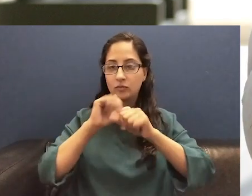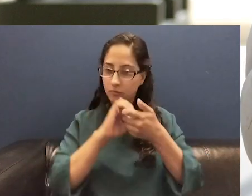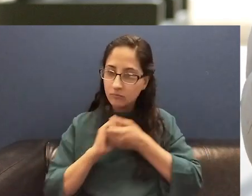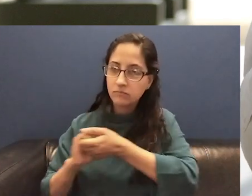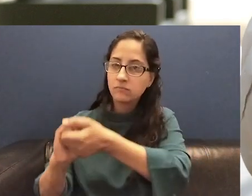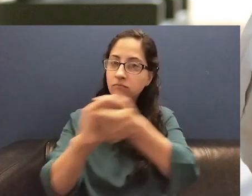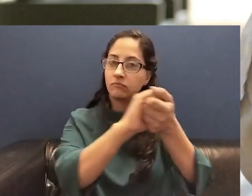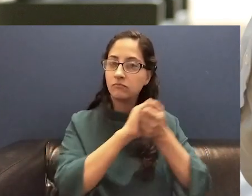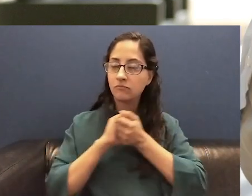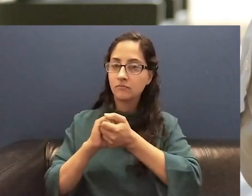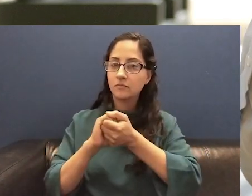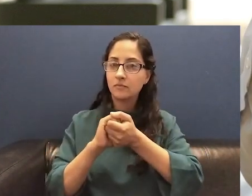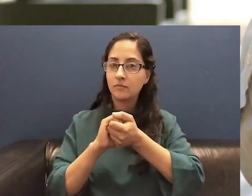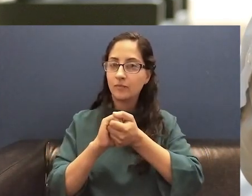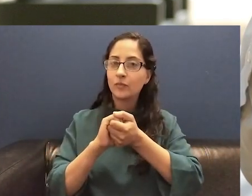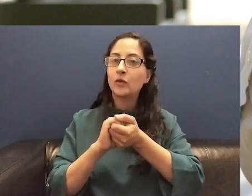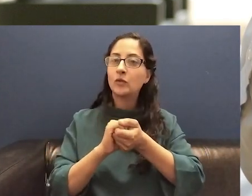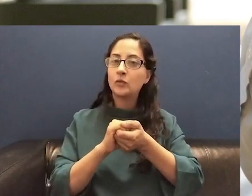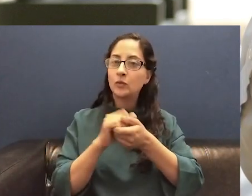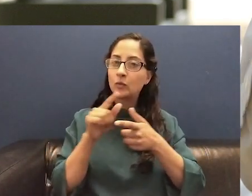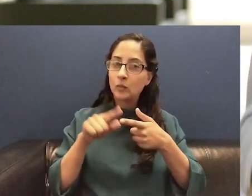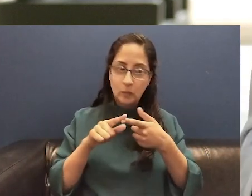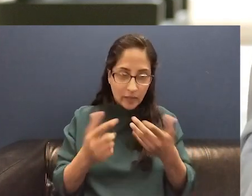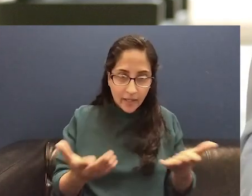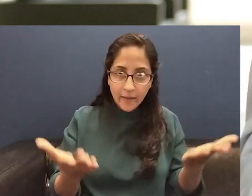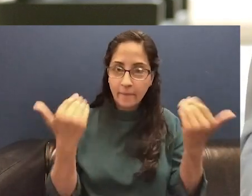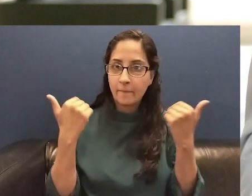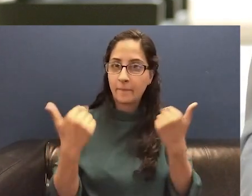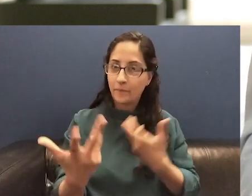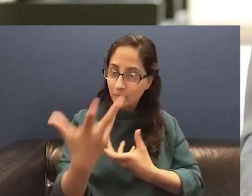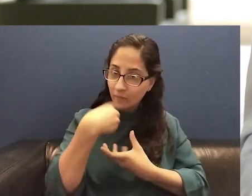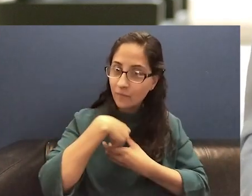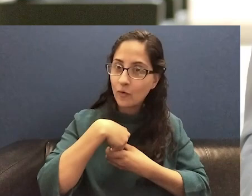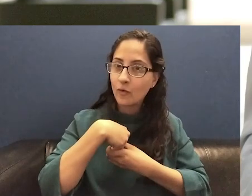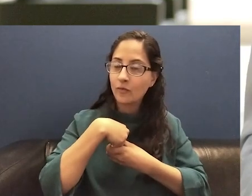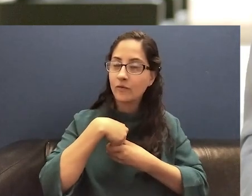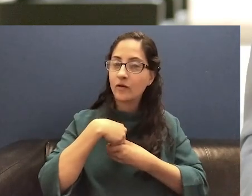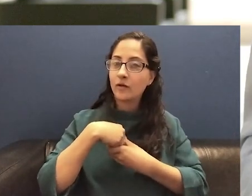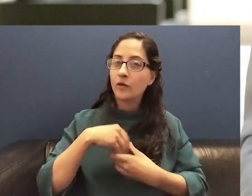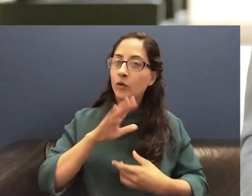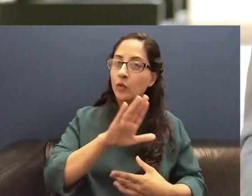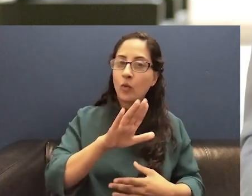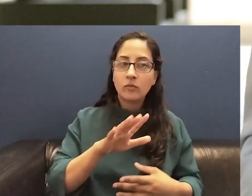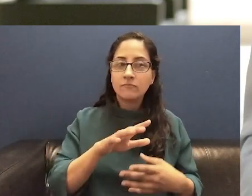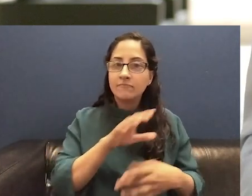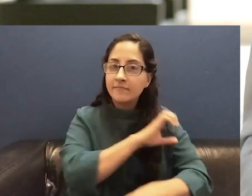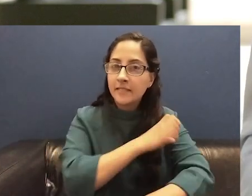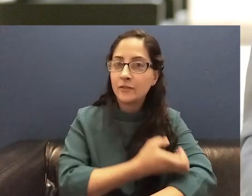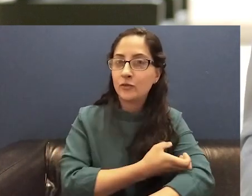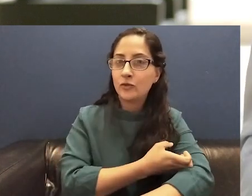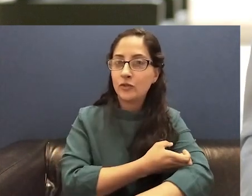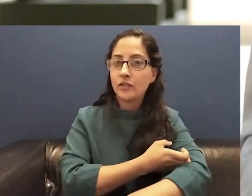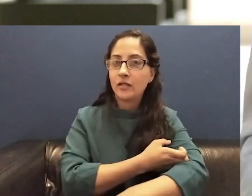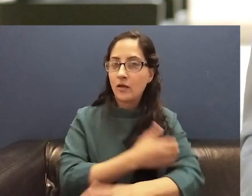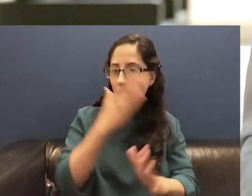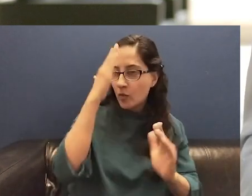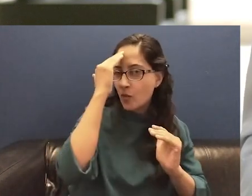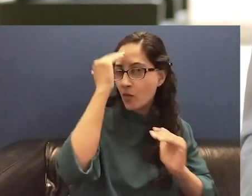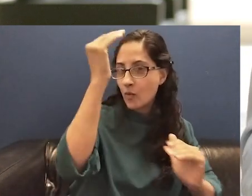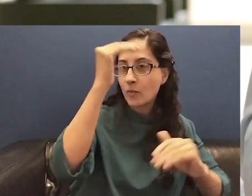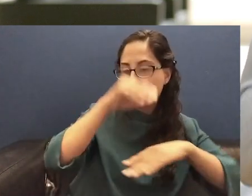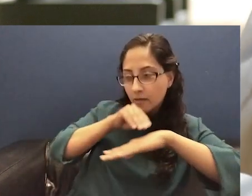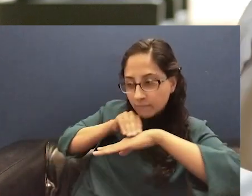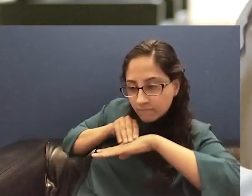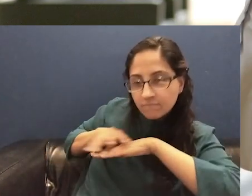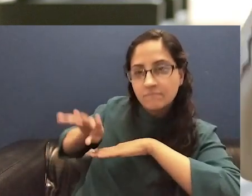not just be interdependent in fact, let's be interdependent in spirit and in ethic. That's what the World Partnership Walk has